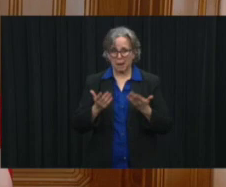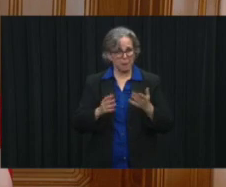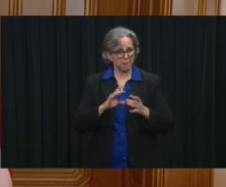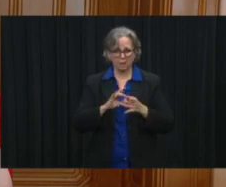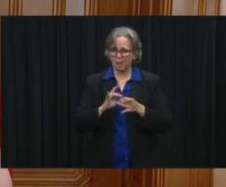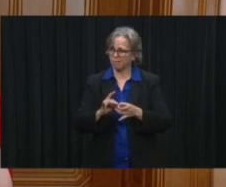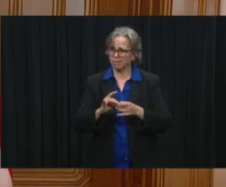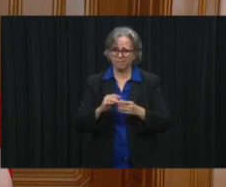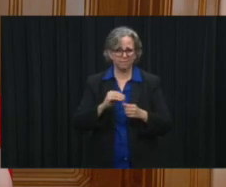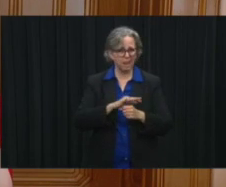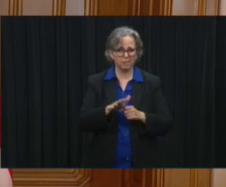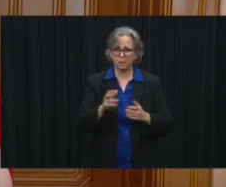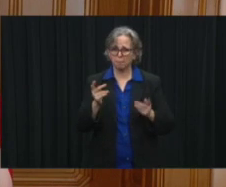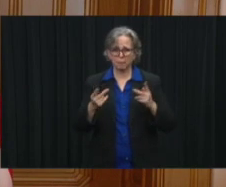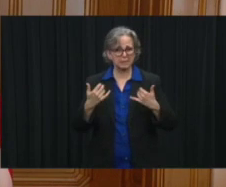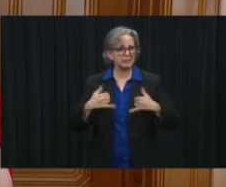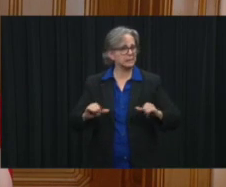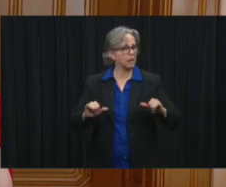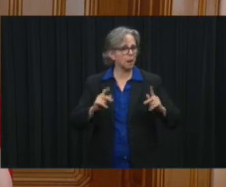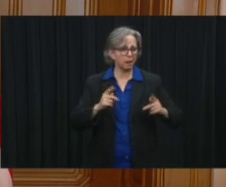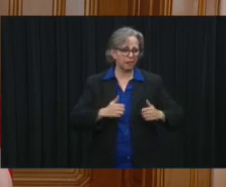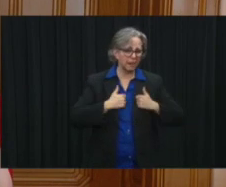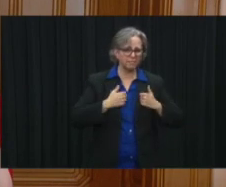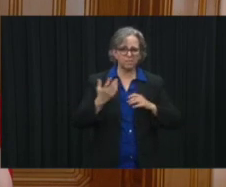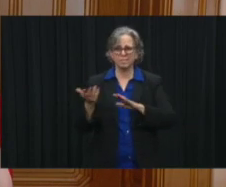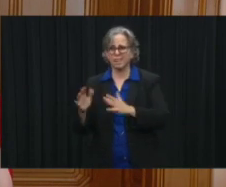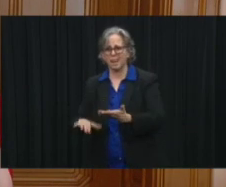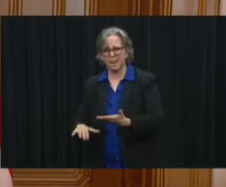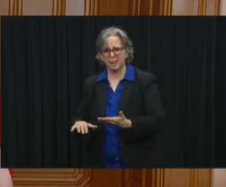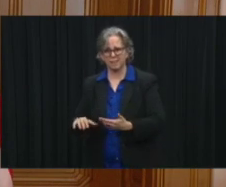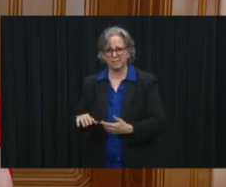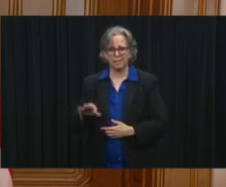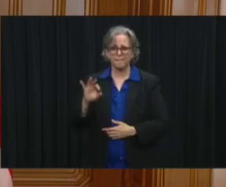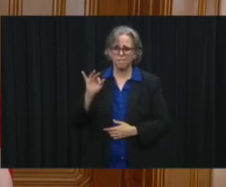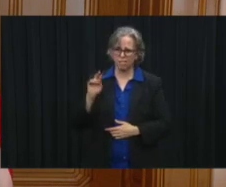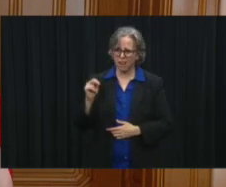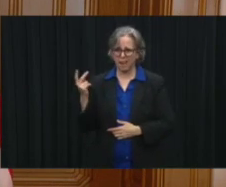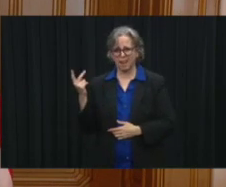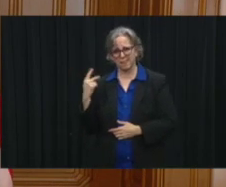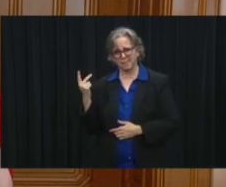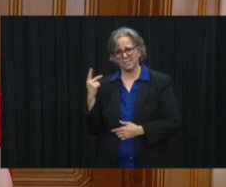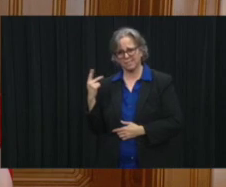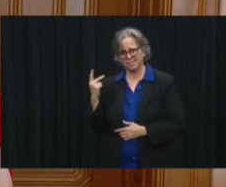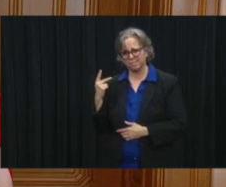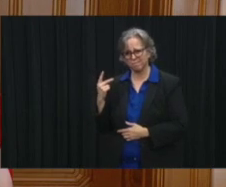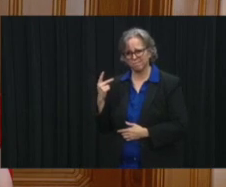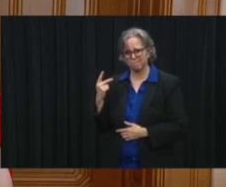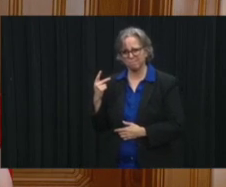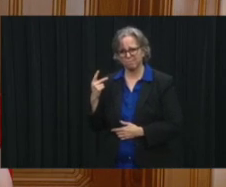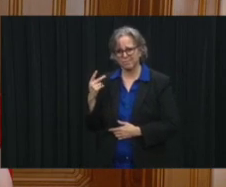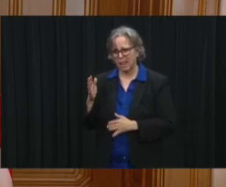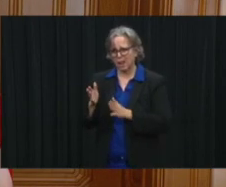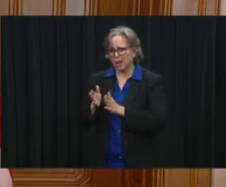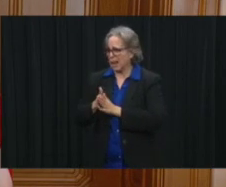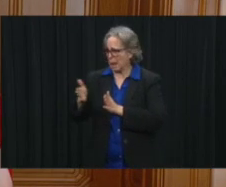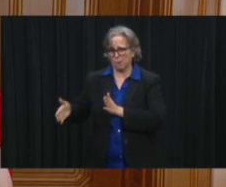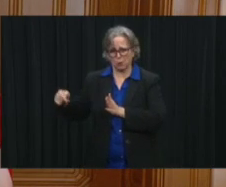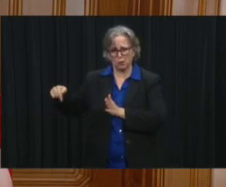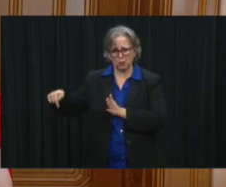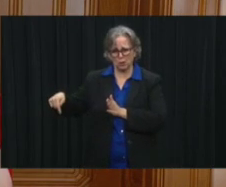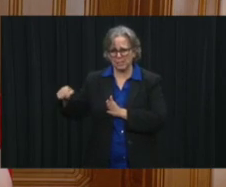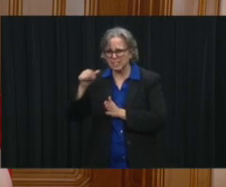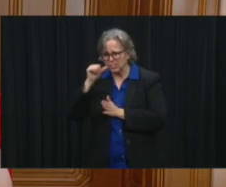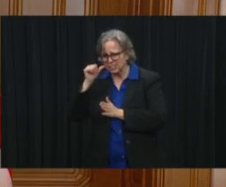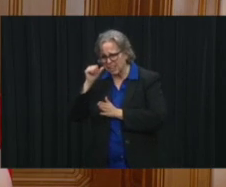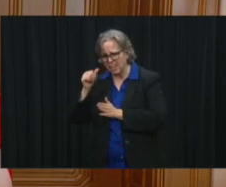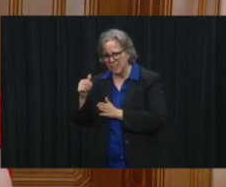day. Francis and I lost a dear friend yesterday morning, our neighbor, Keith Sheridan.